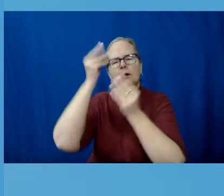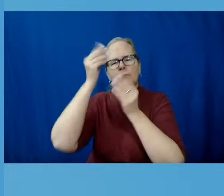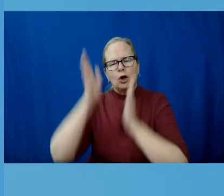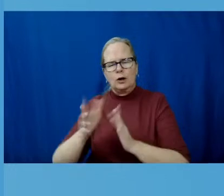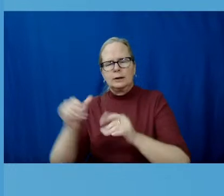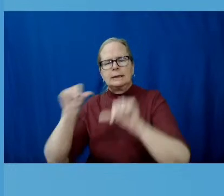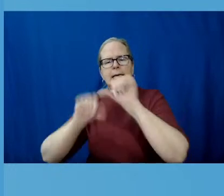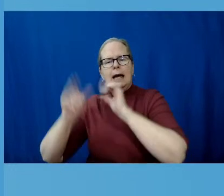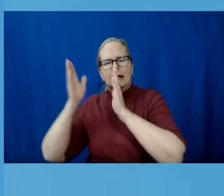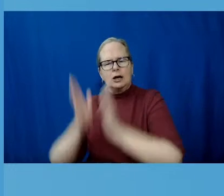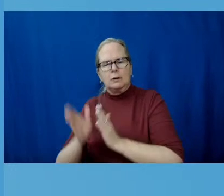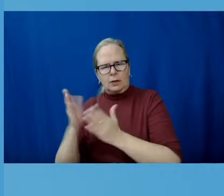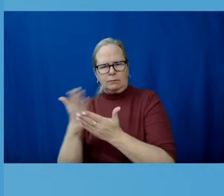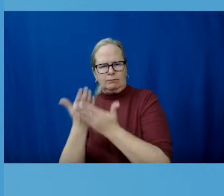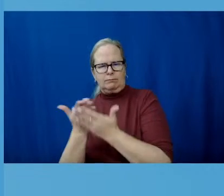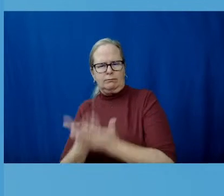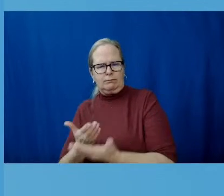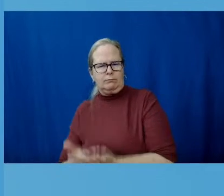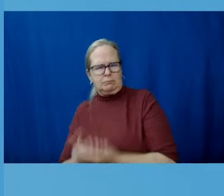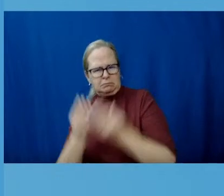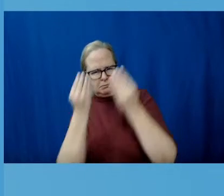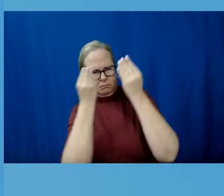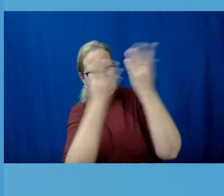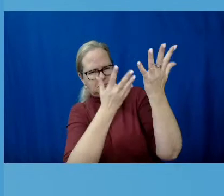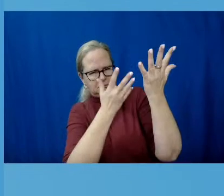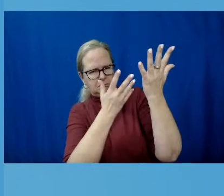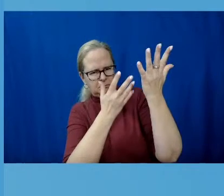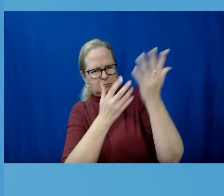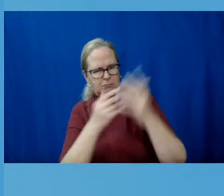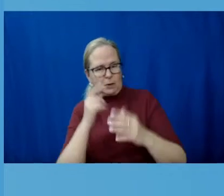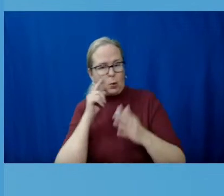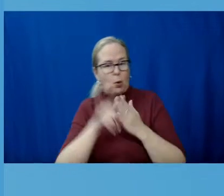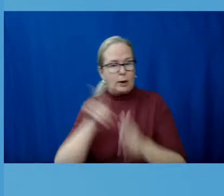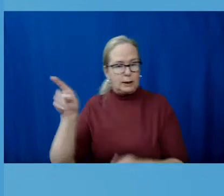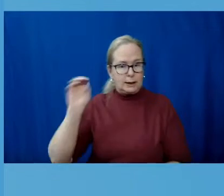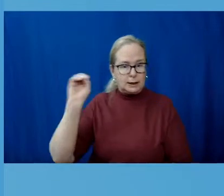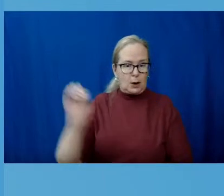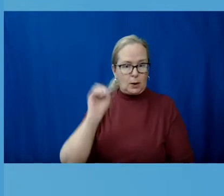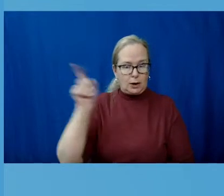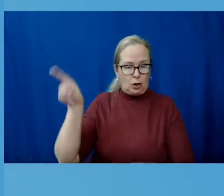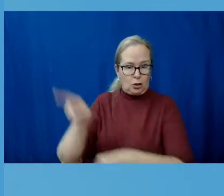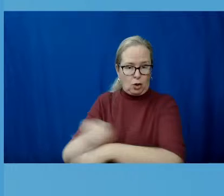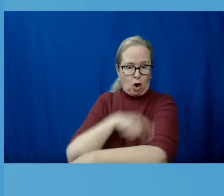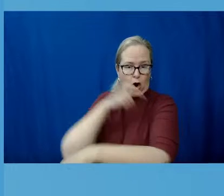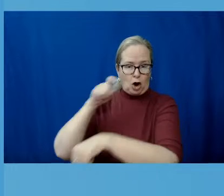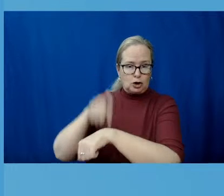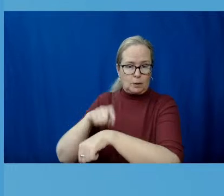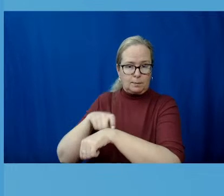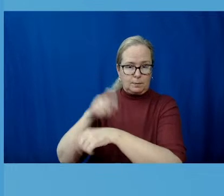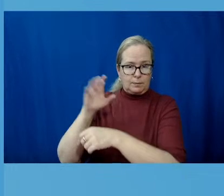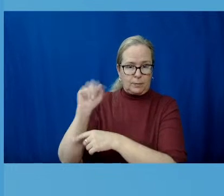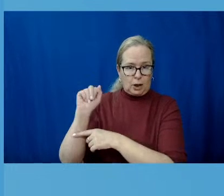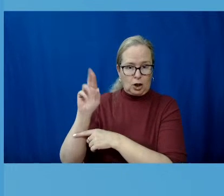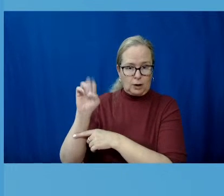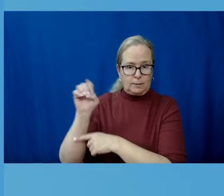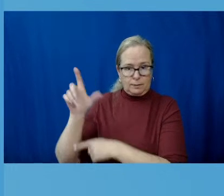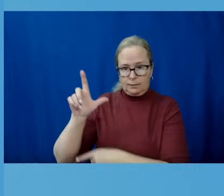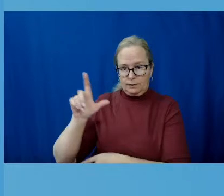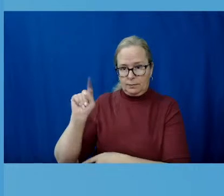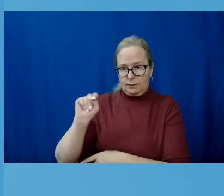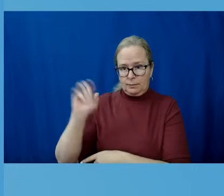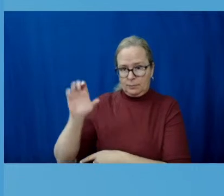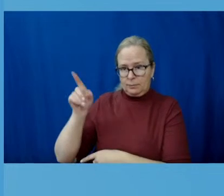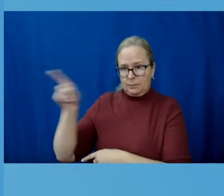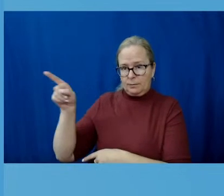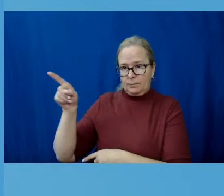Care Commission in COVID. They said that the chief medical officer of health does and should have an independent role to